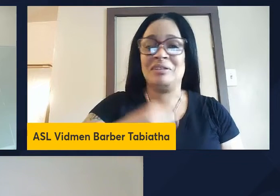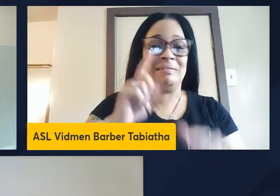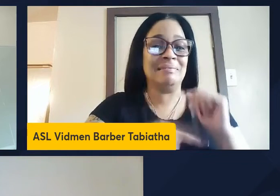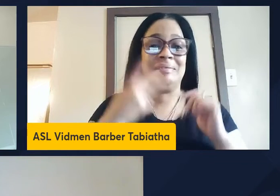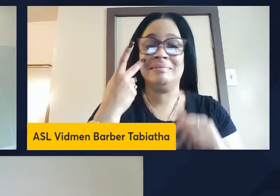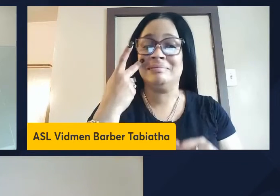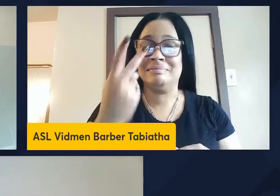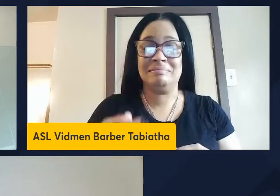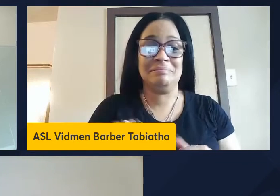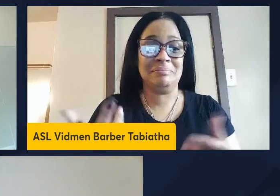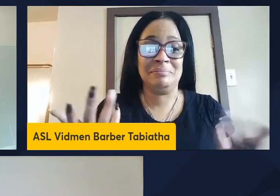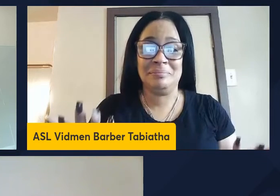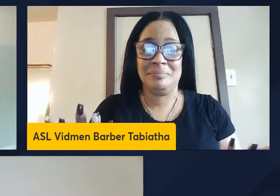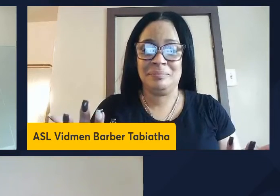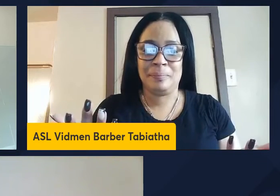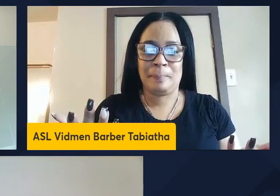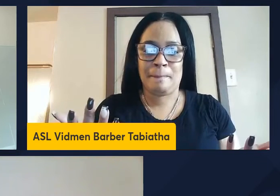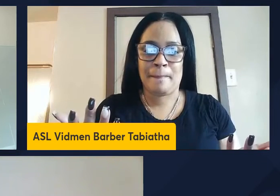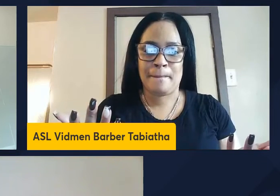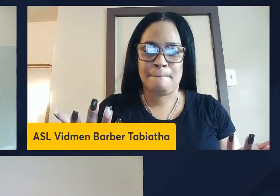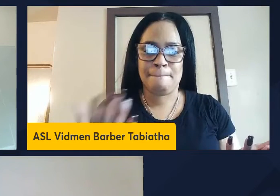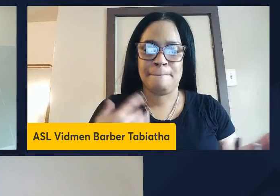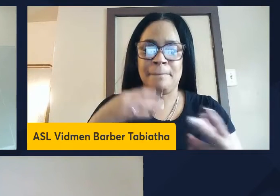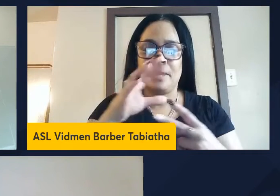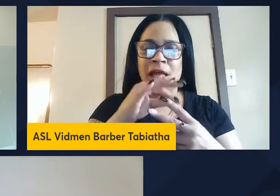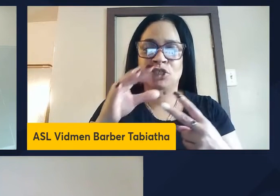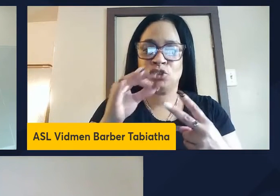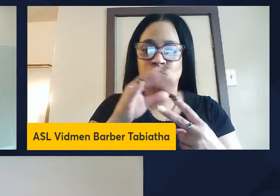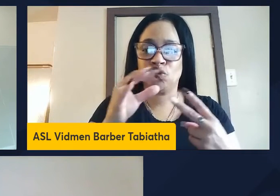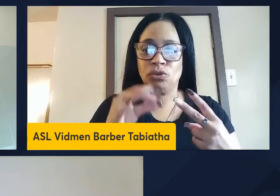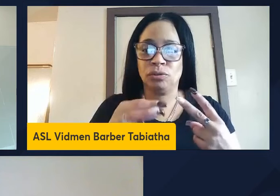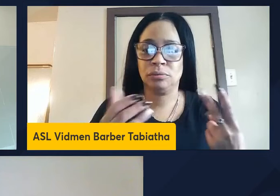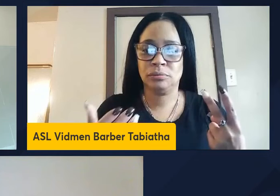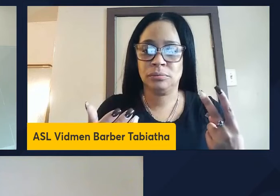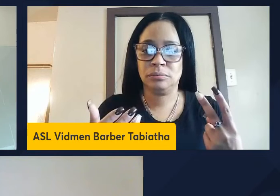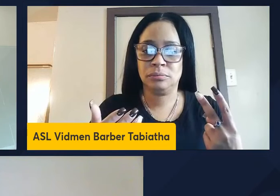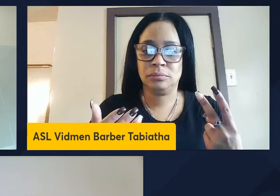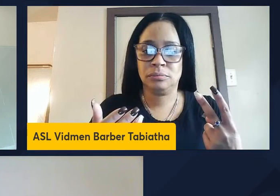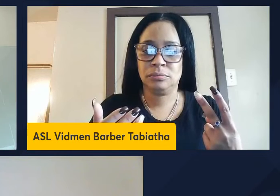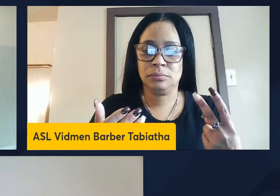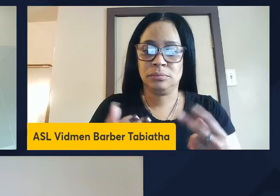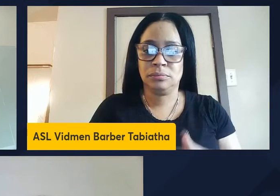Because I actually choose the windows.